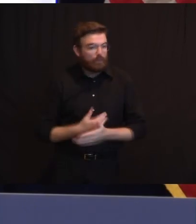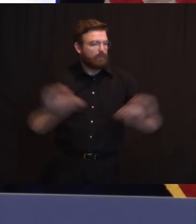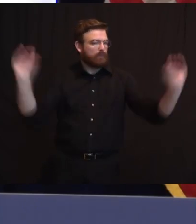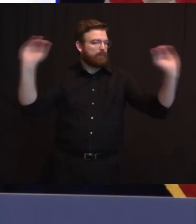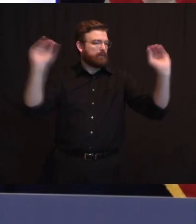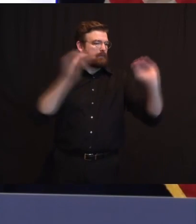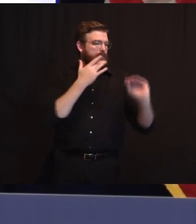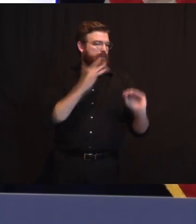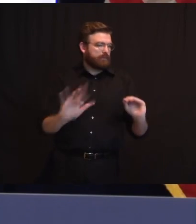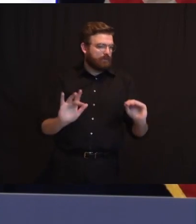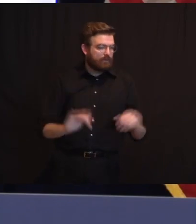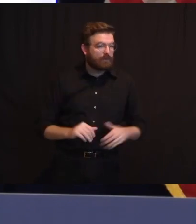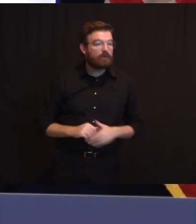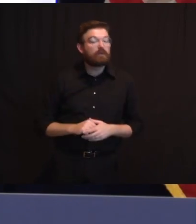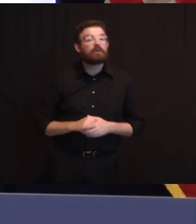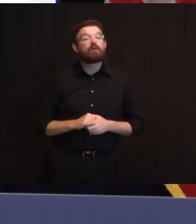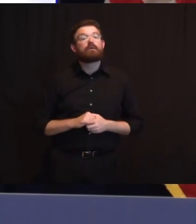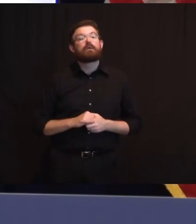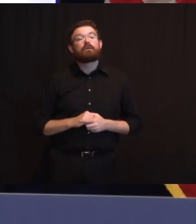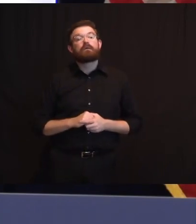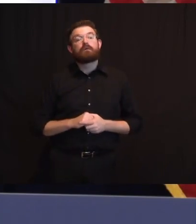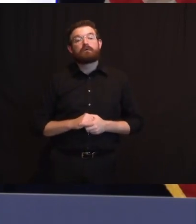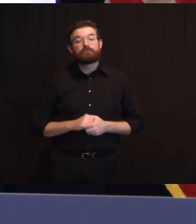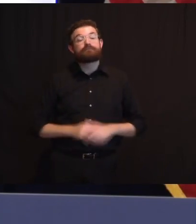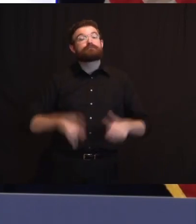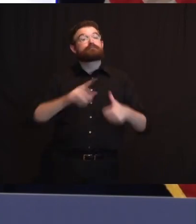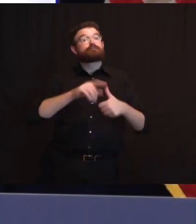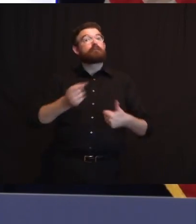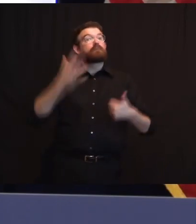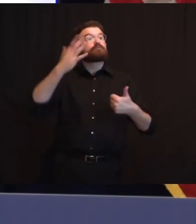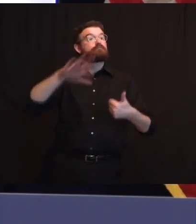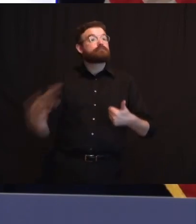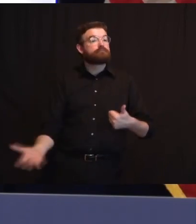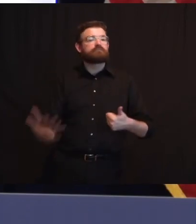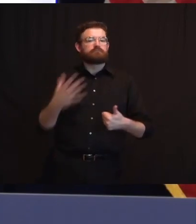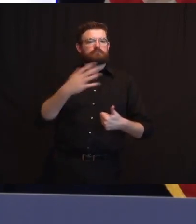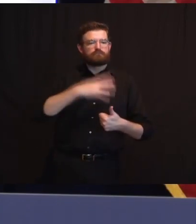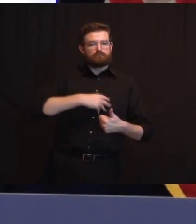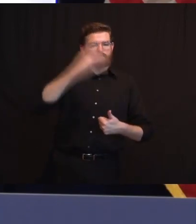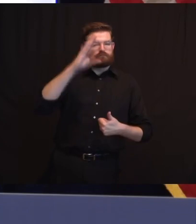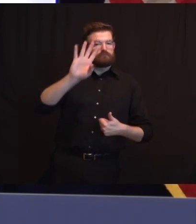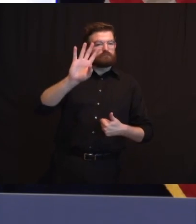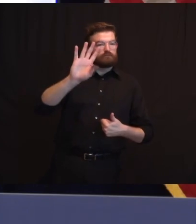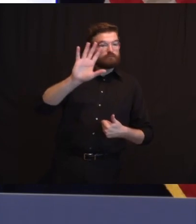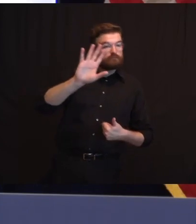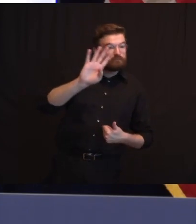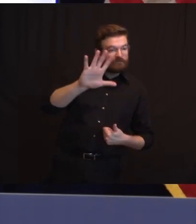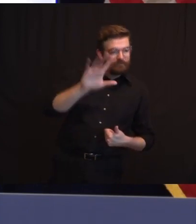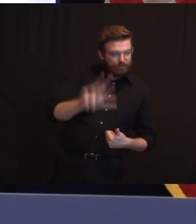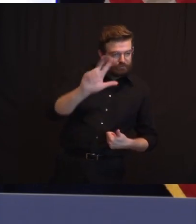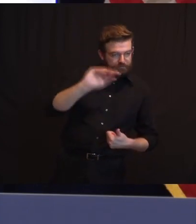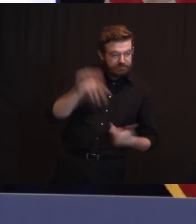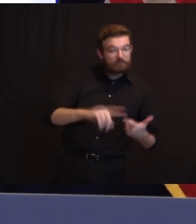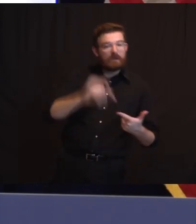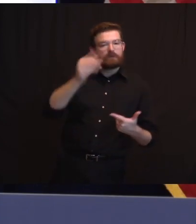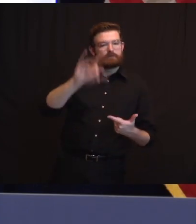deaths by race and ethnicity is as follows: white 54.2, black 18.3,